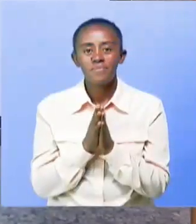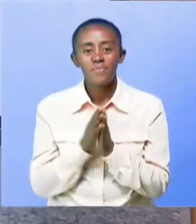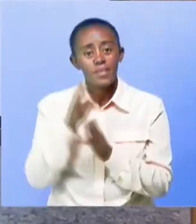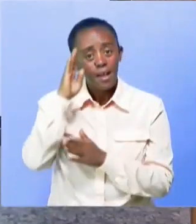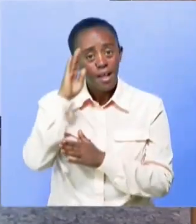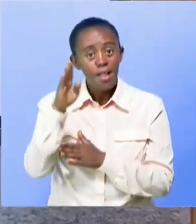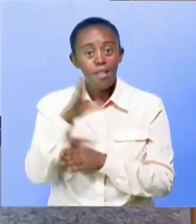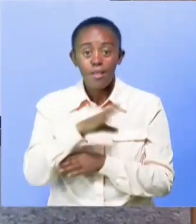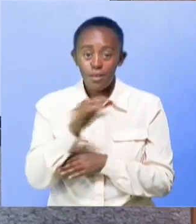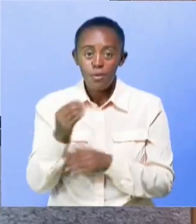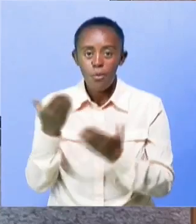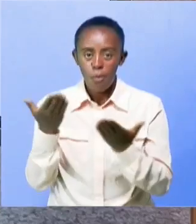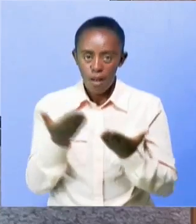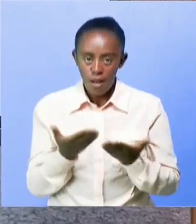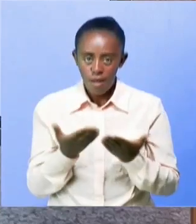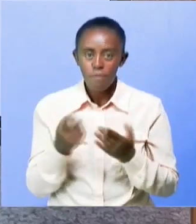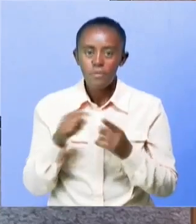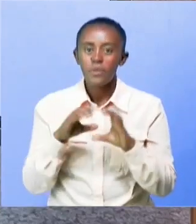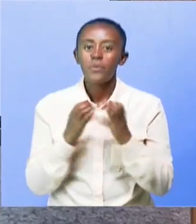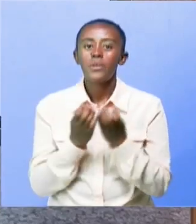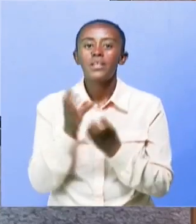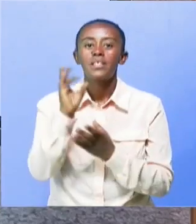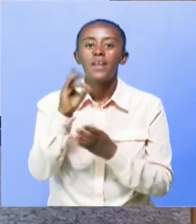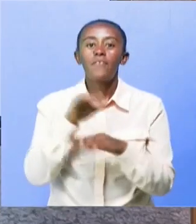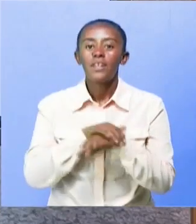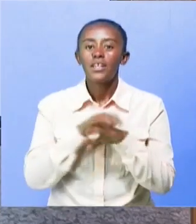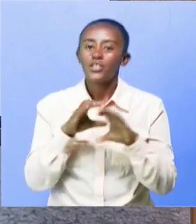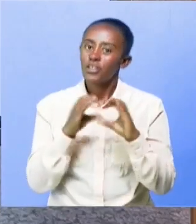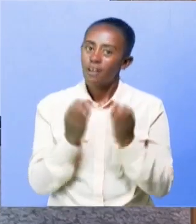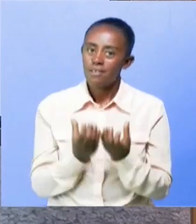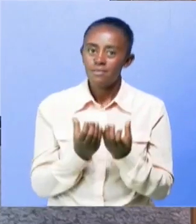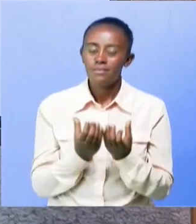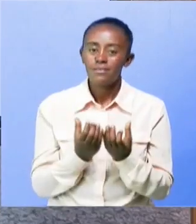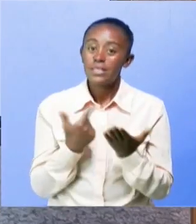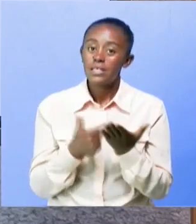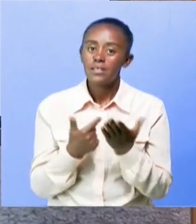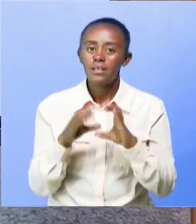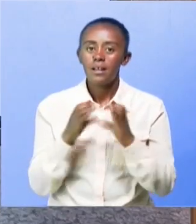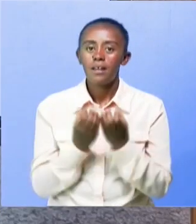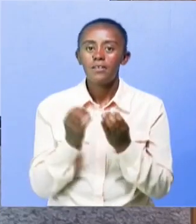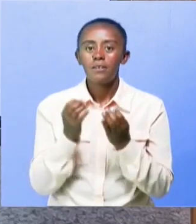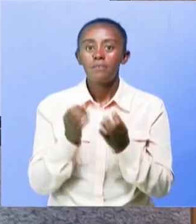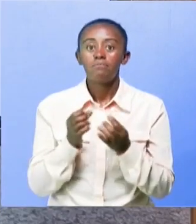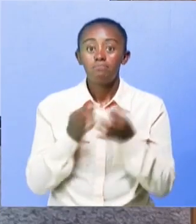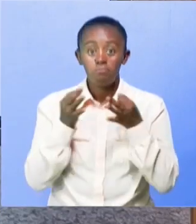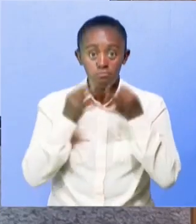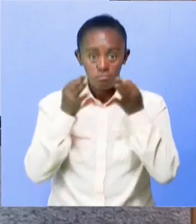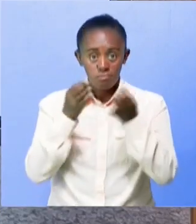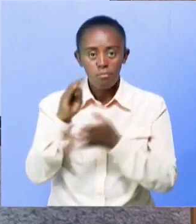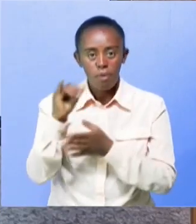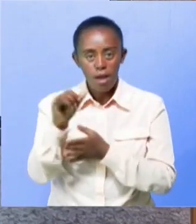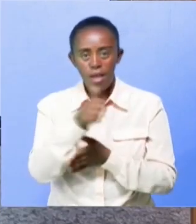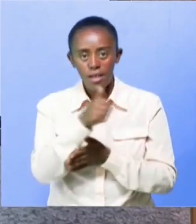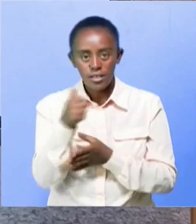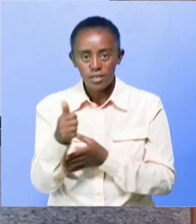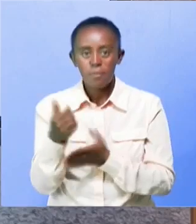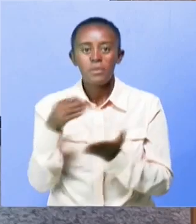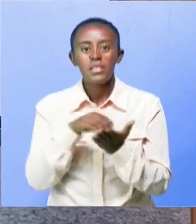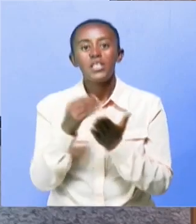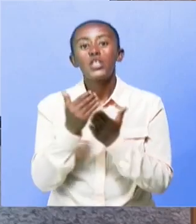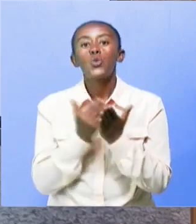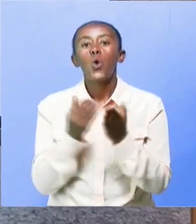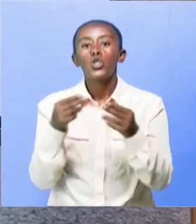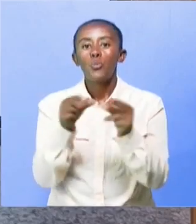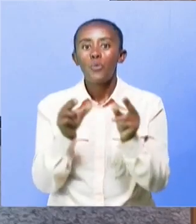Hello and welcome to grade 7 English class. This class is brought to you by Addis Ababa City